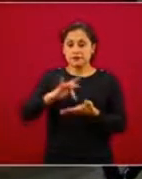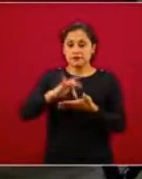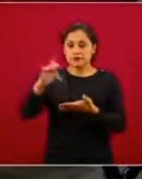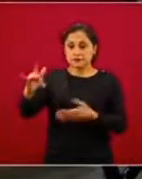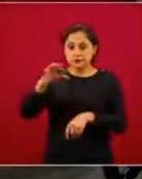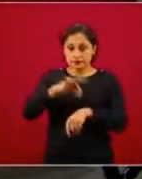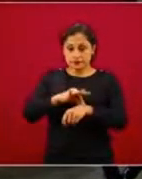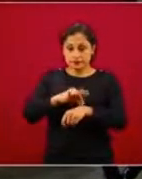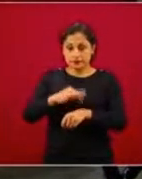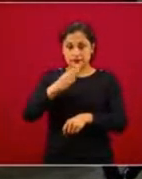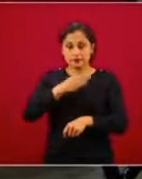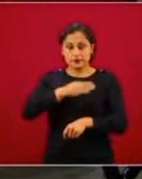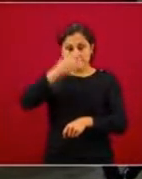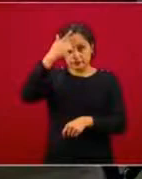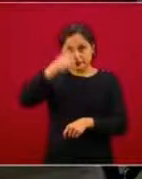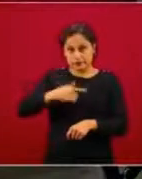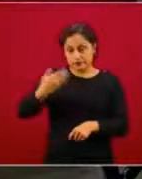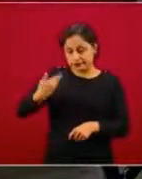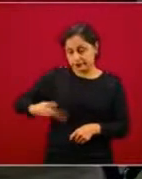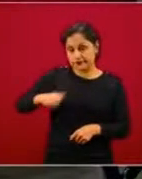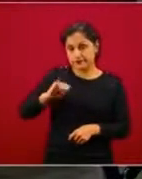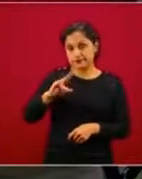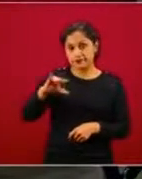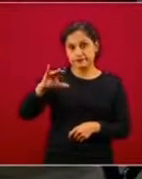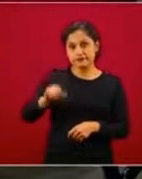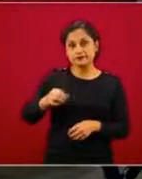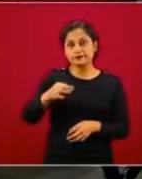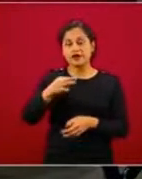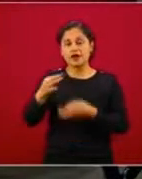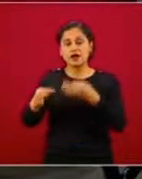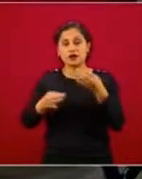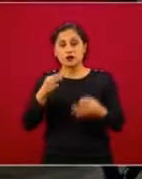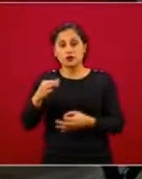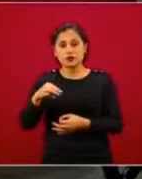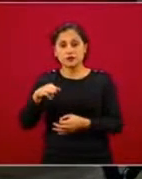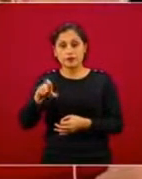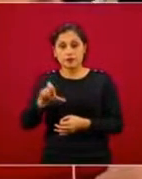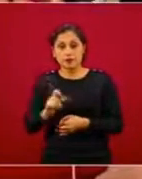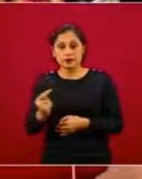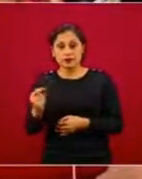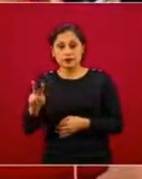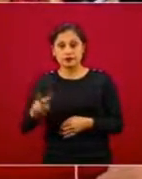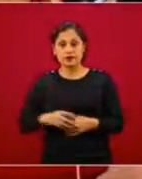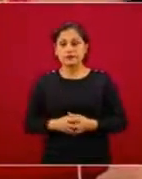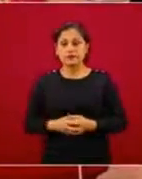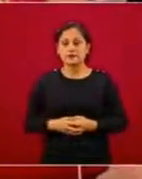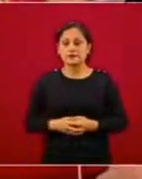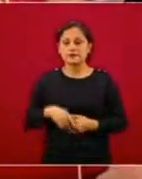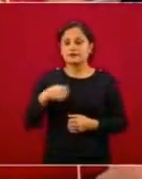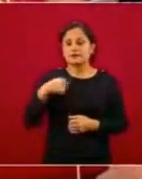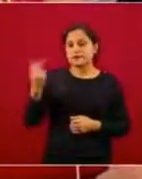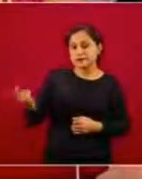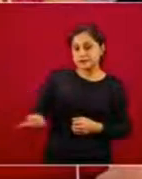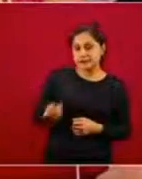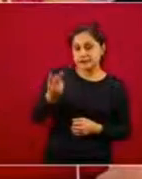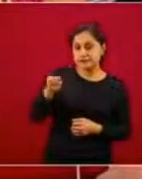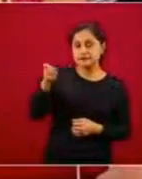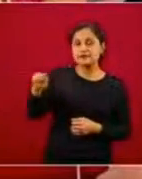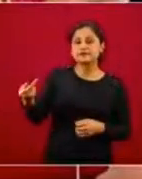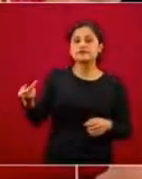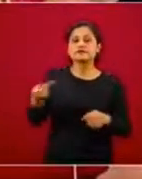Thank you, Doctor. Thank you very much. Blanca Aguirre from Notimex TV. I wanted to ask